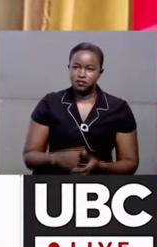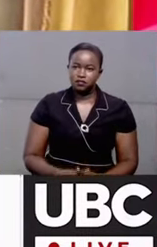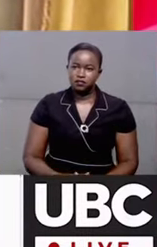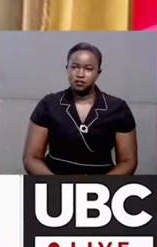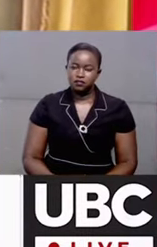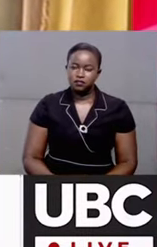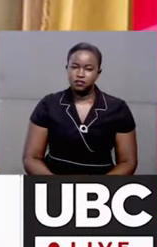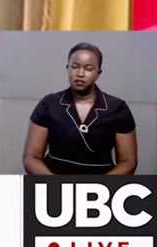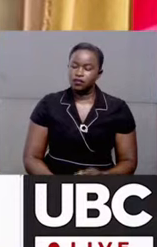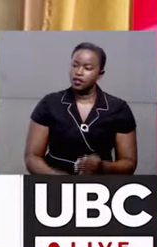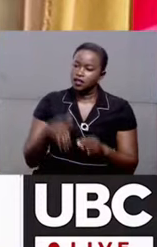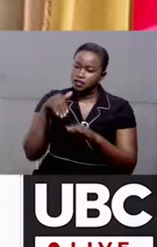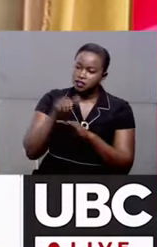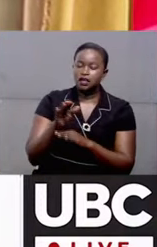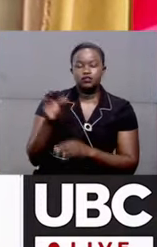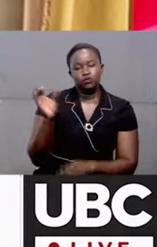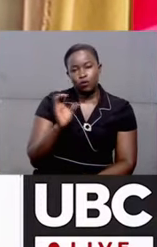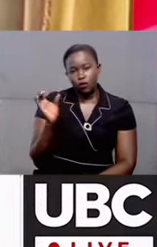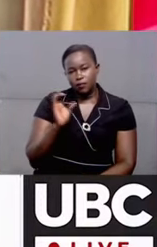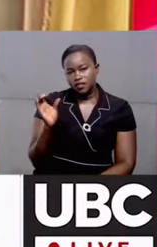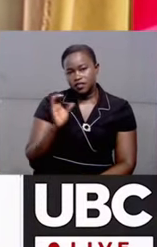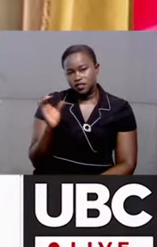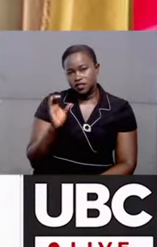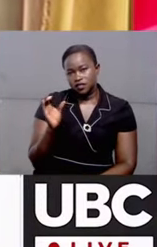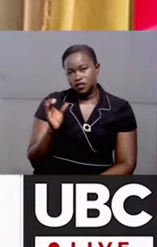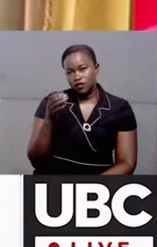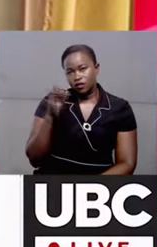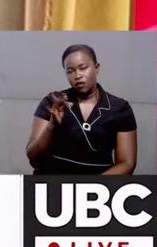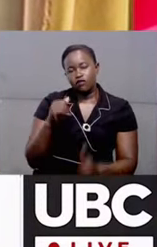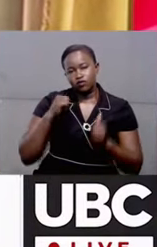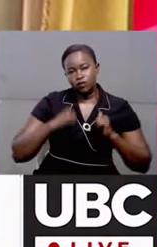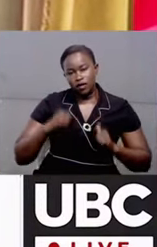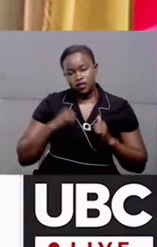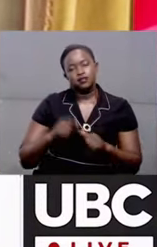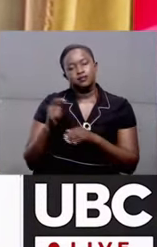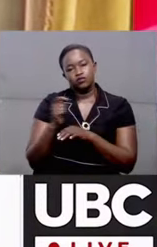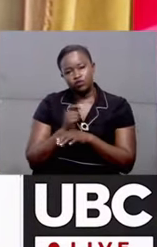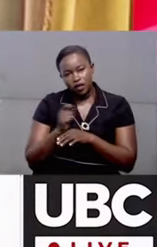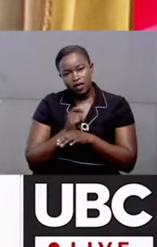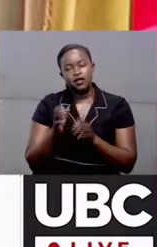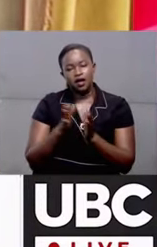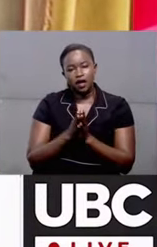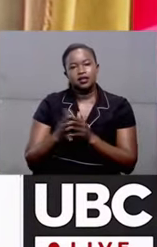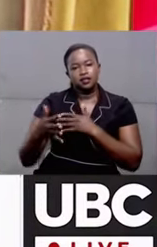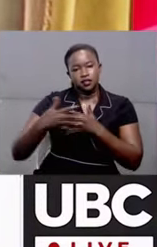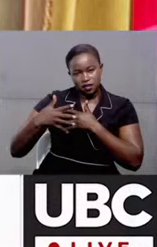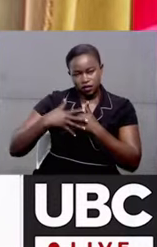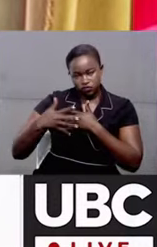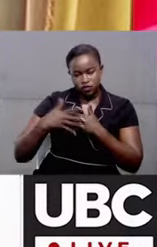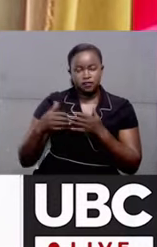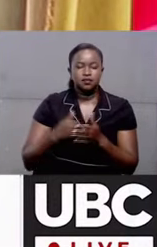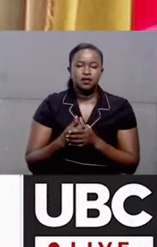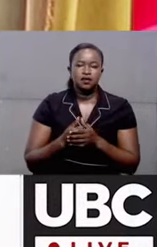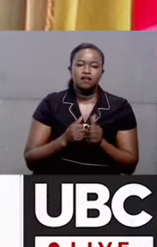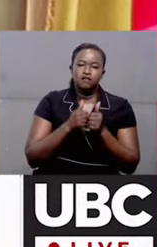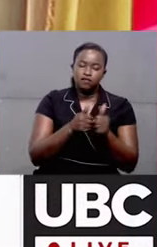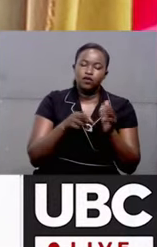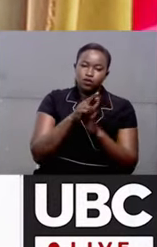This is referred to the Committee of Tourism, Trade and Industry, as per